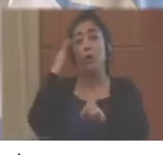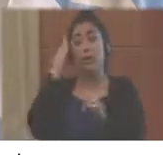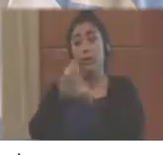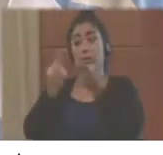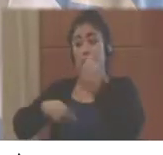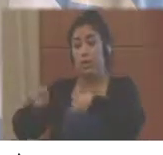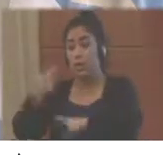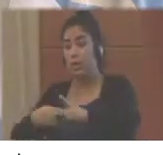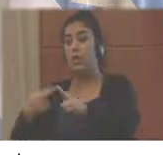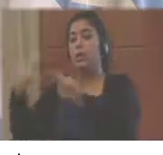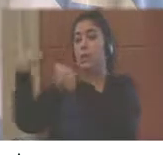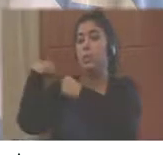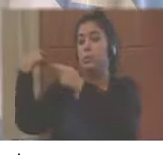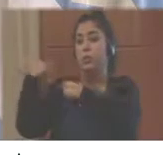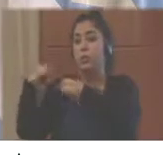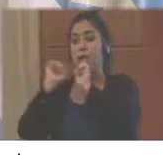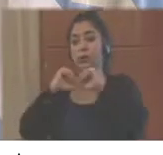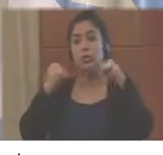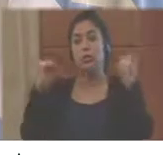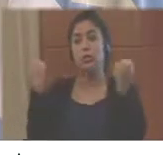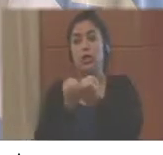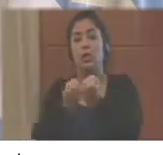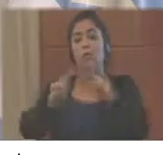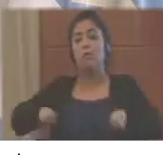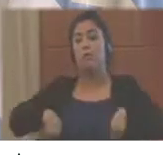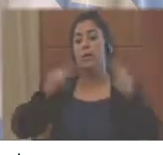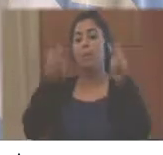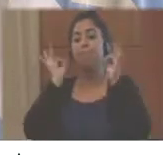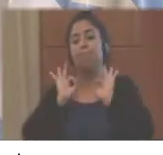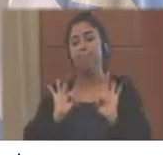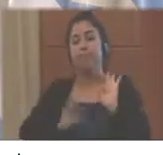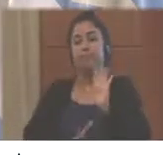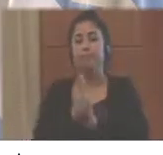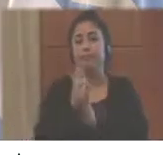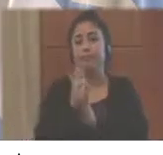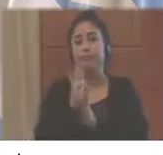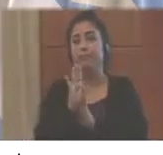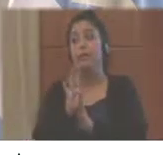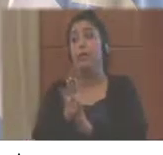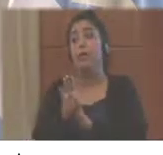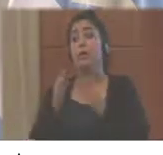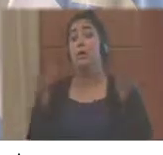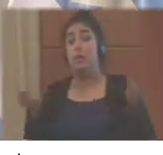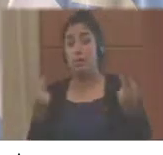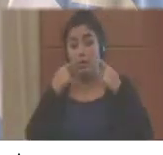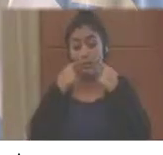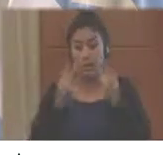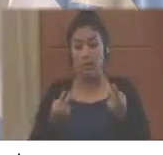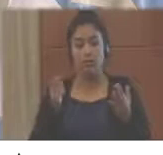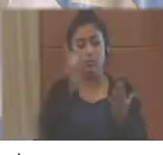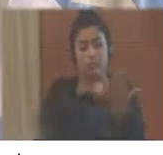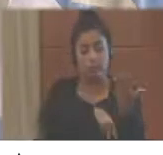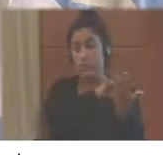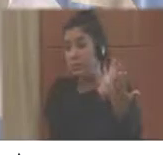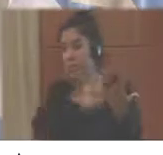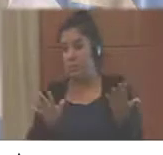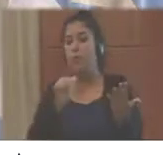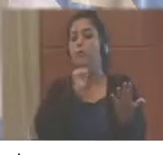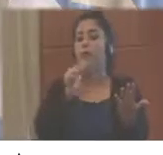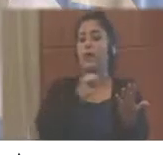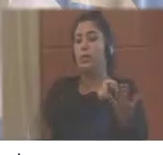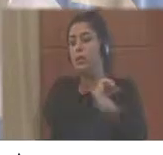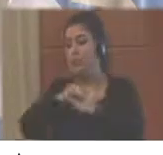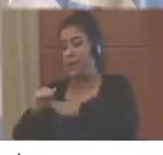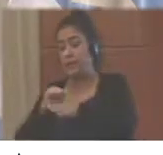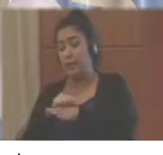continuity of business and social responsibility, we need to make visible with differentiated actions